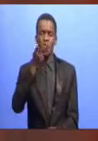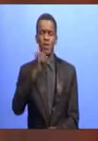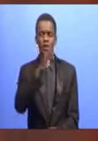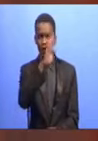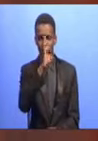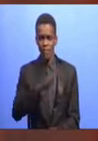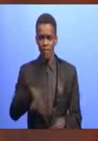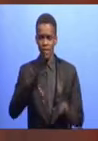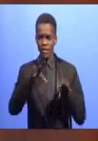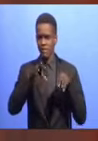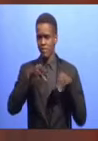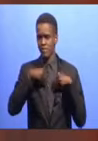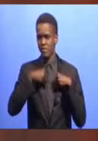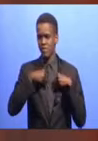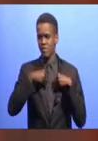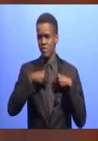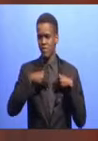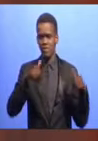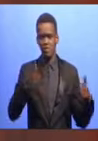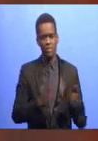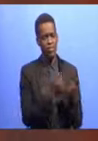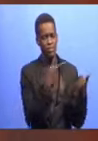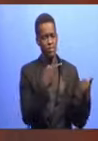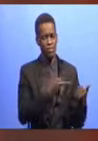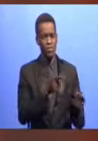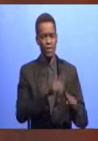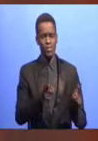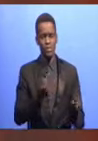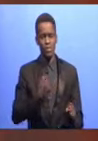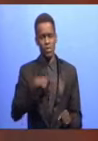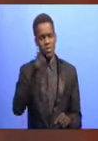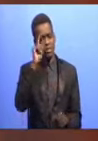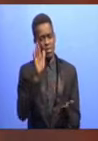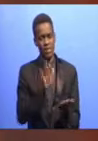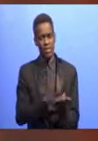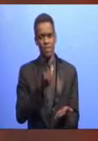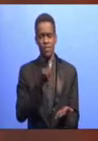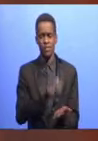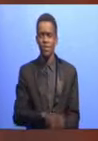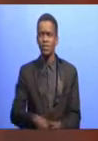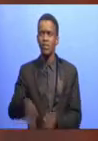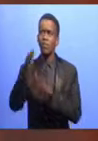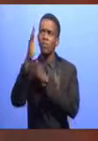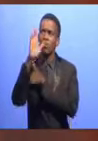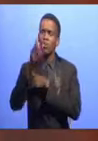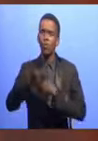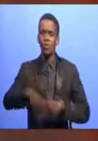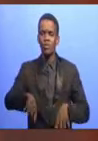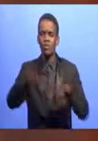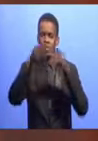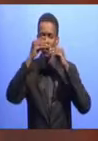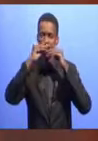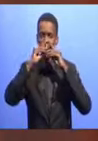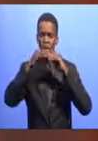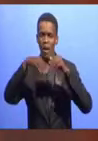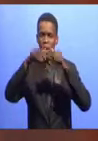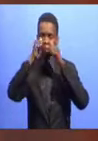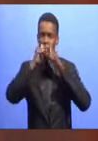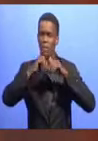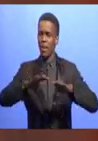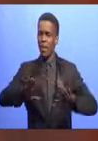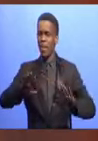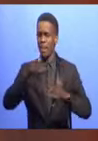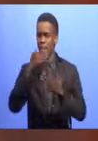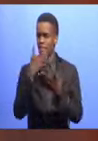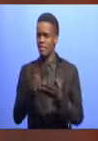nna re dumela gore modimo tota o re sogaditse re santse re le ga re leng teng ka gore o re fa tshono yane ya gore a re ikage re le Botswana re bone gore